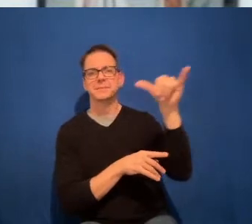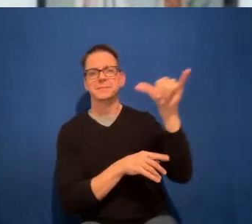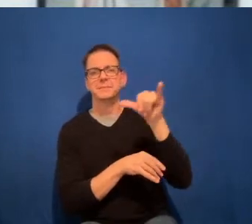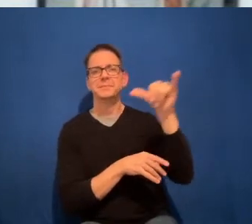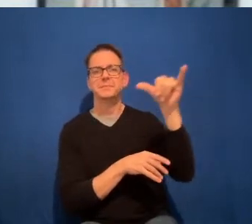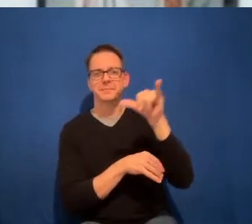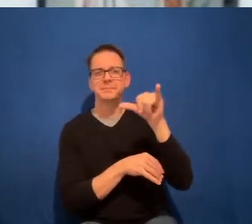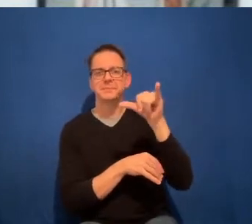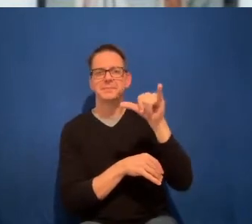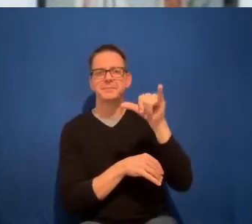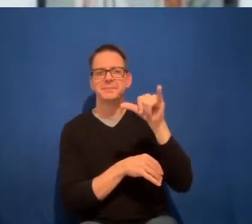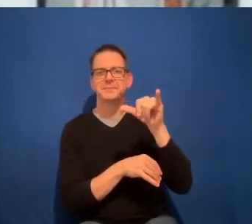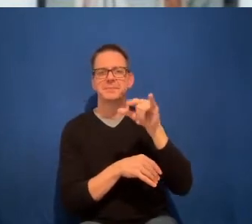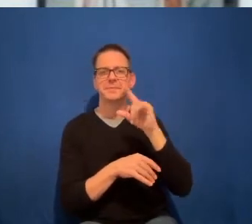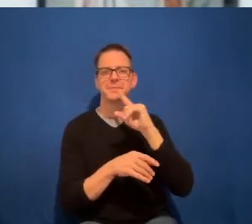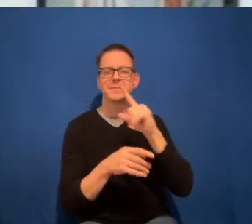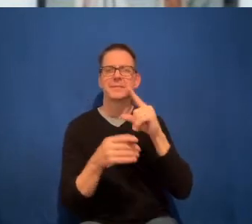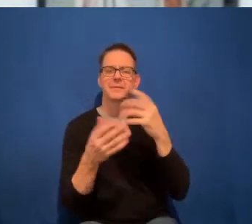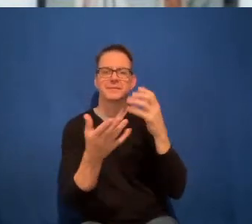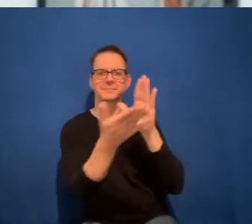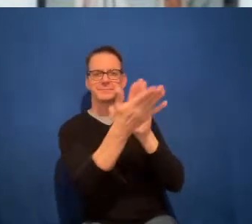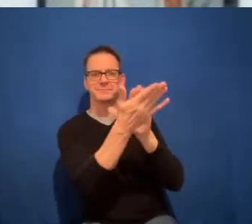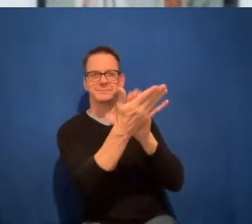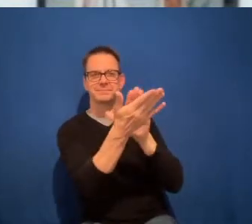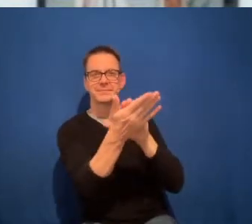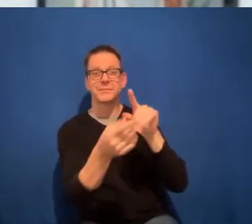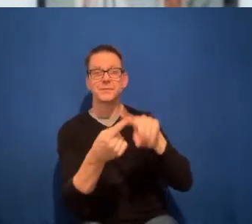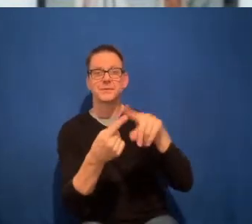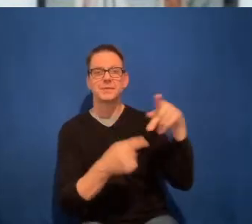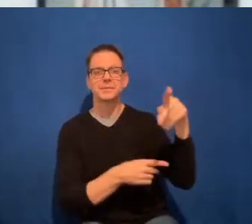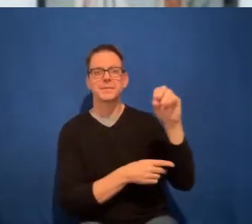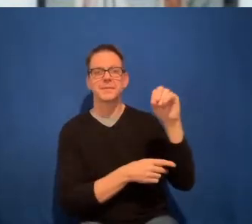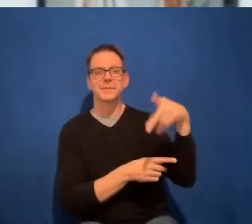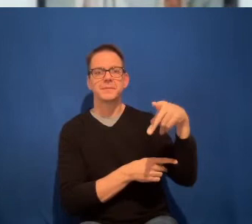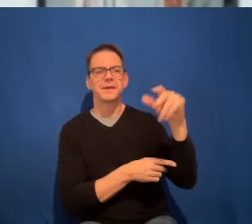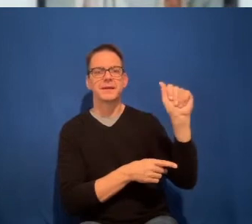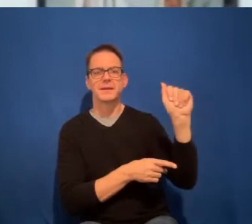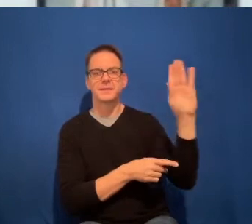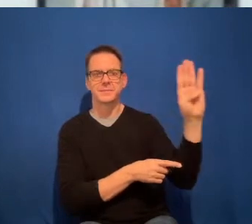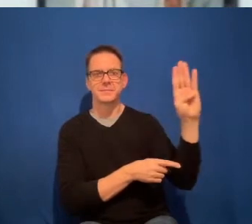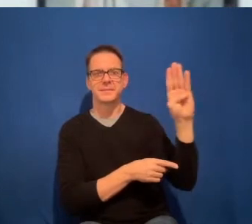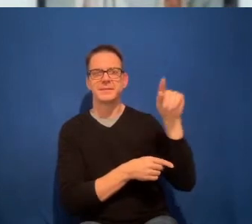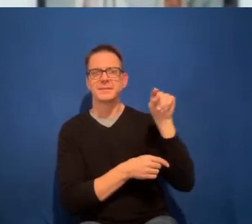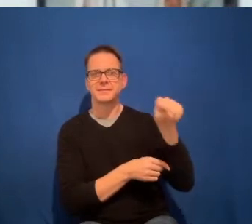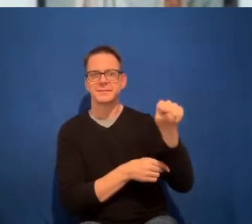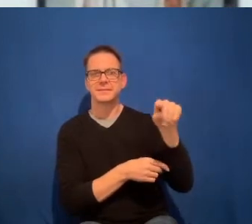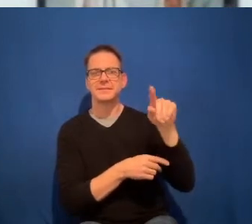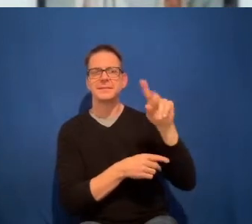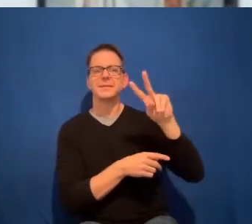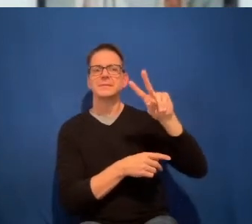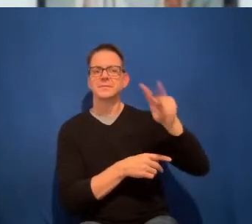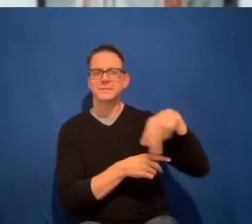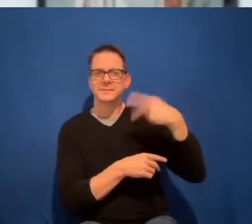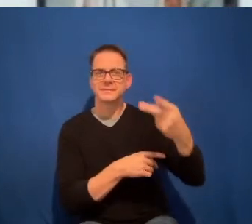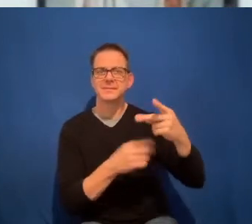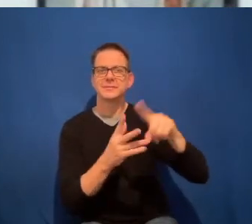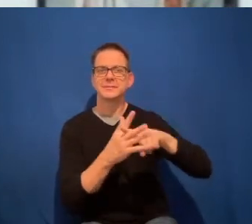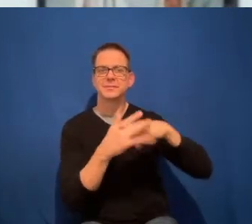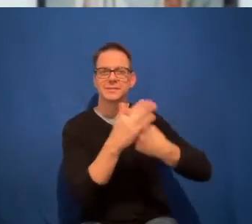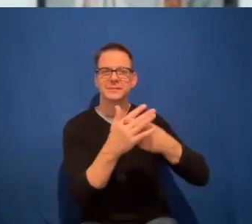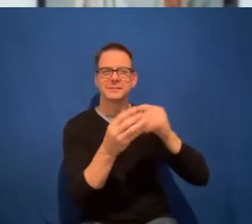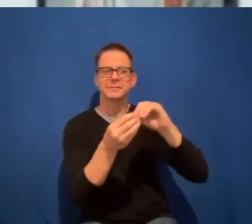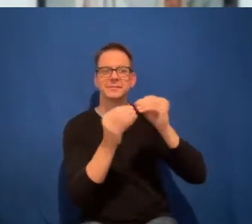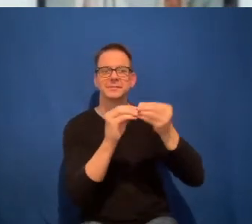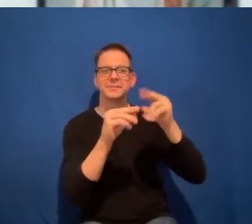POP AB and the advocacy that we did for getting a lot of that reversed and actually leading to this downward trend in our numbers that